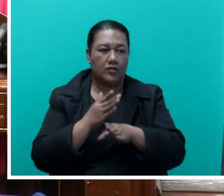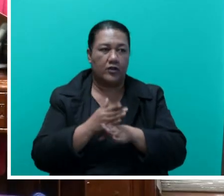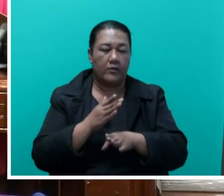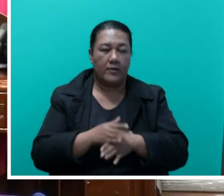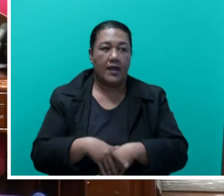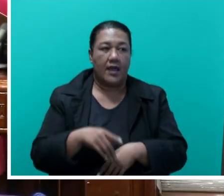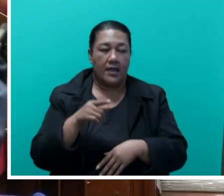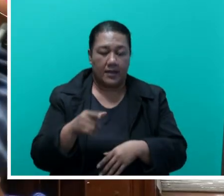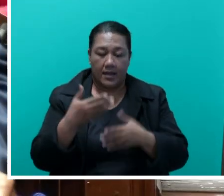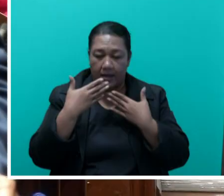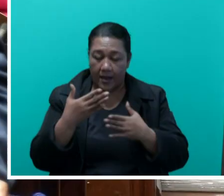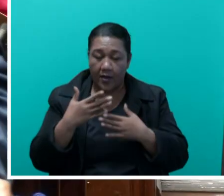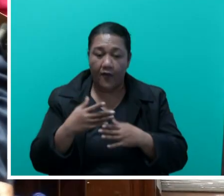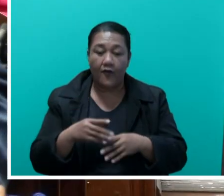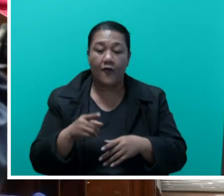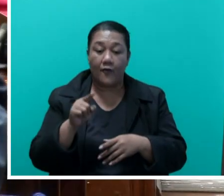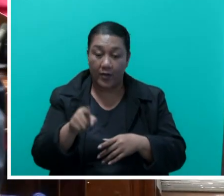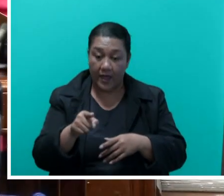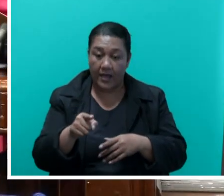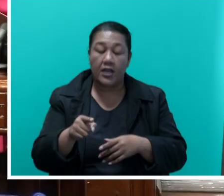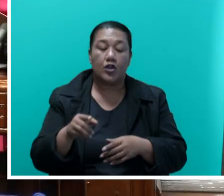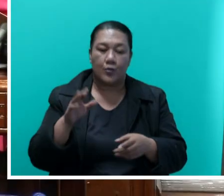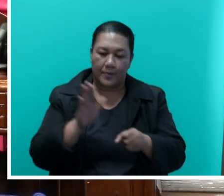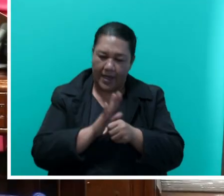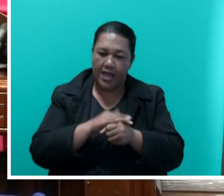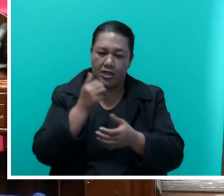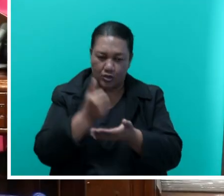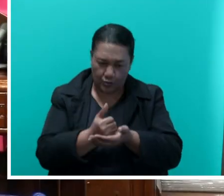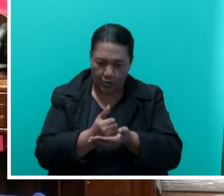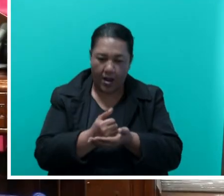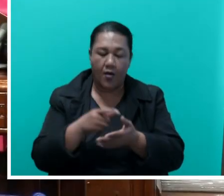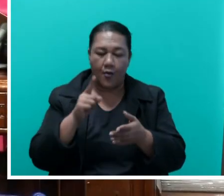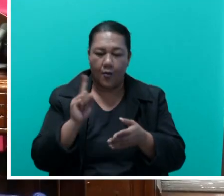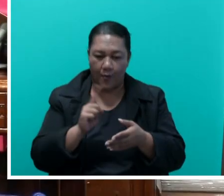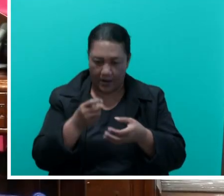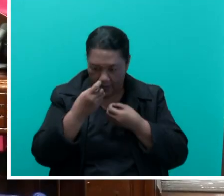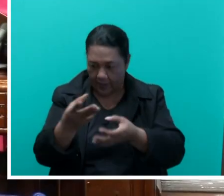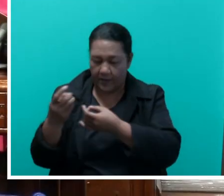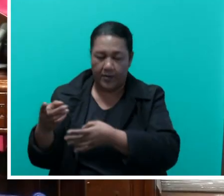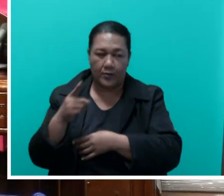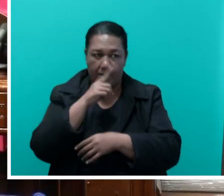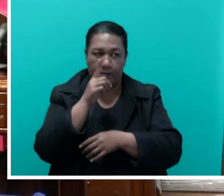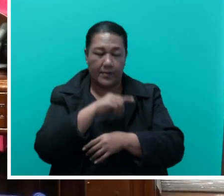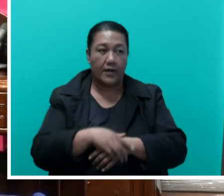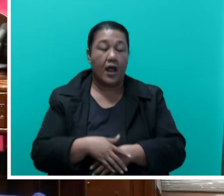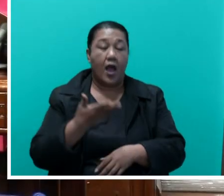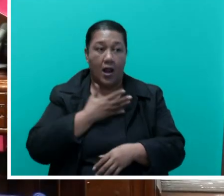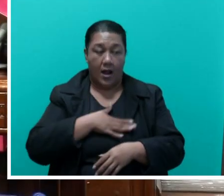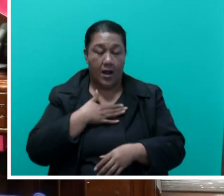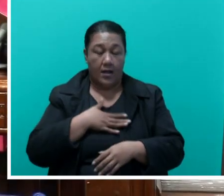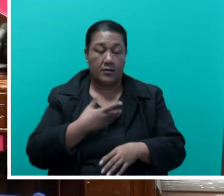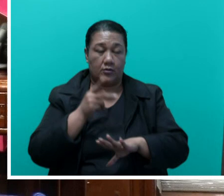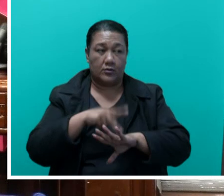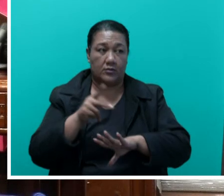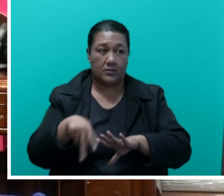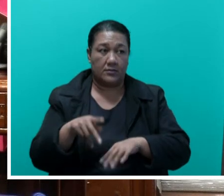communicating that to the people. Mr. Speaker, sir, I plan to share with the House a list of what I see